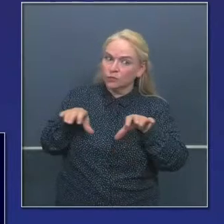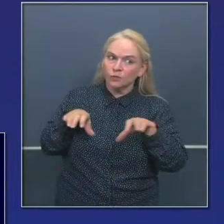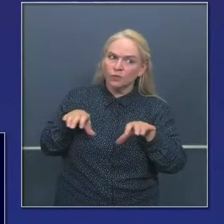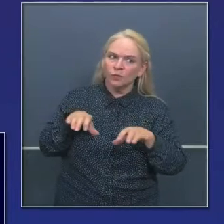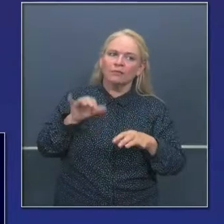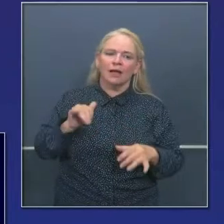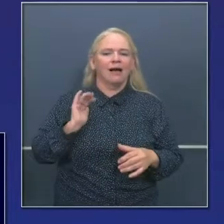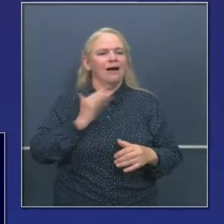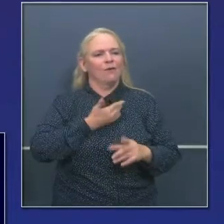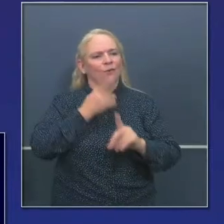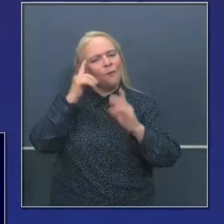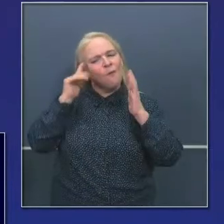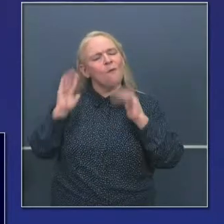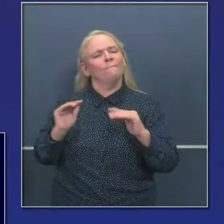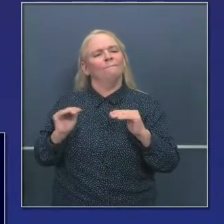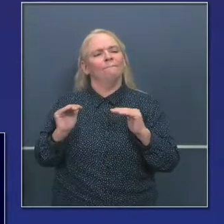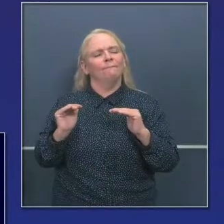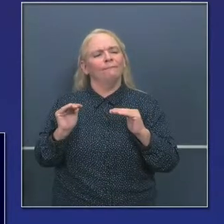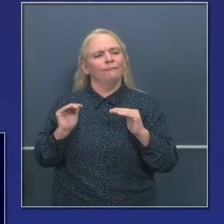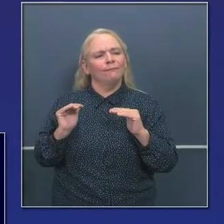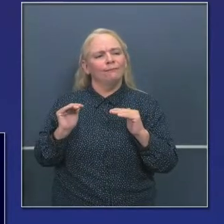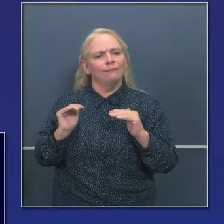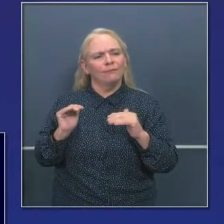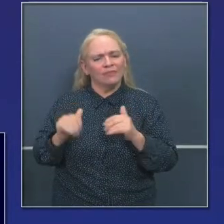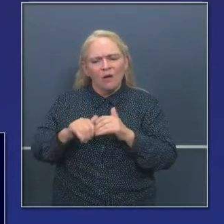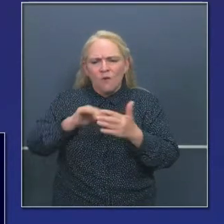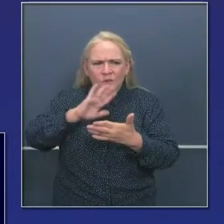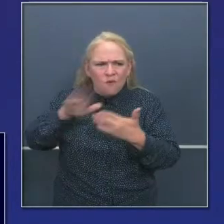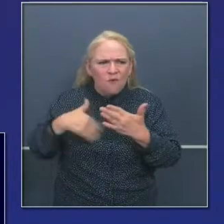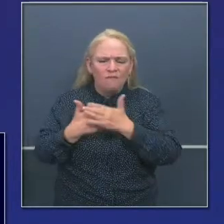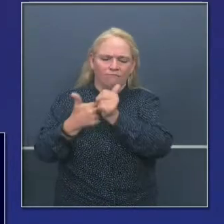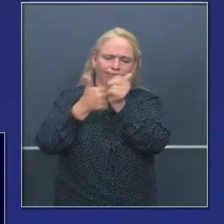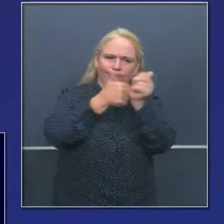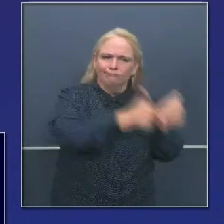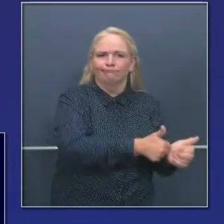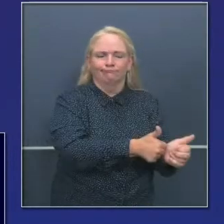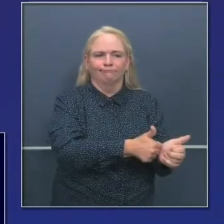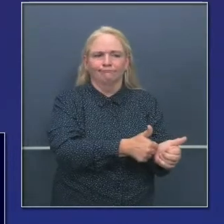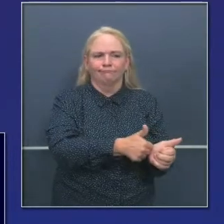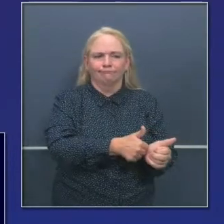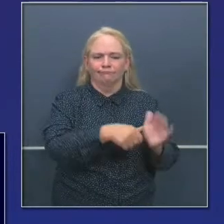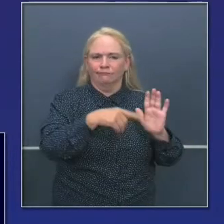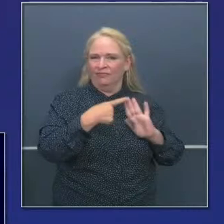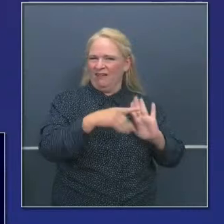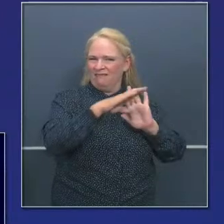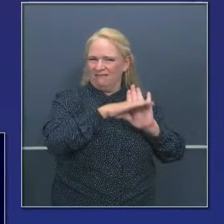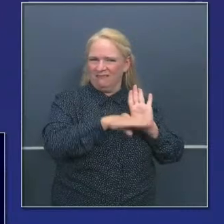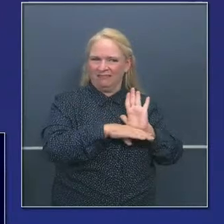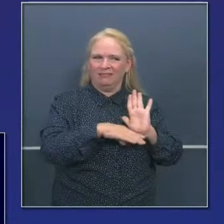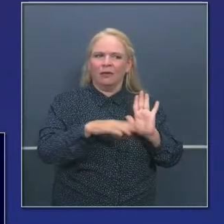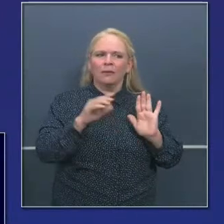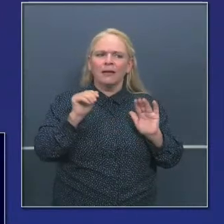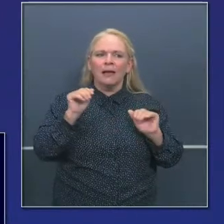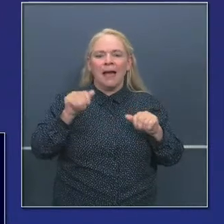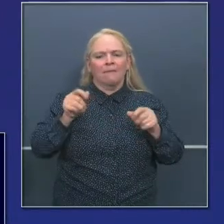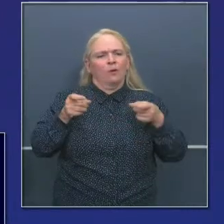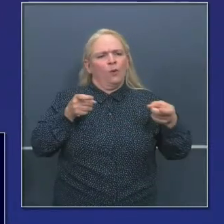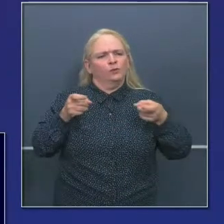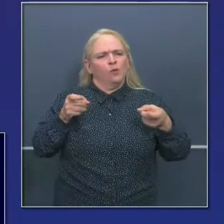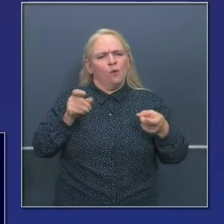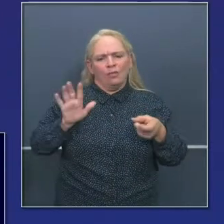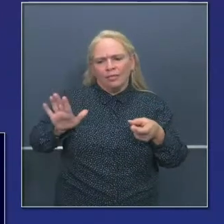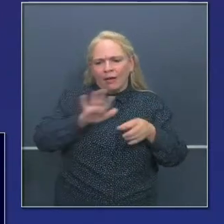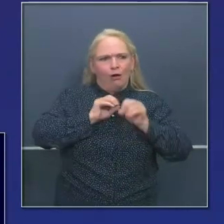for, and we expect all 19 to come into compliance. And again, if not, that hand will be forced in the